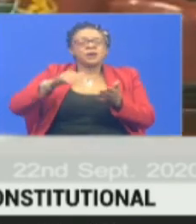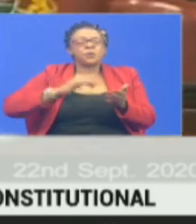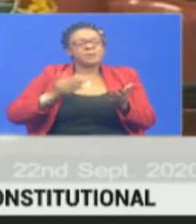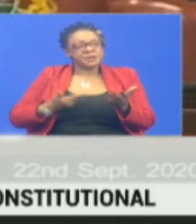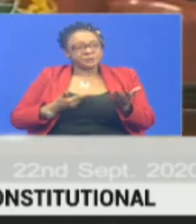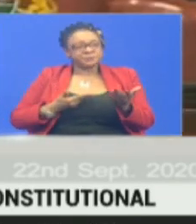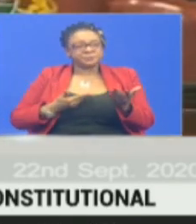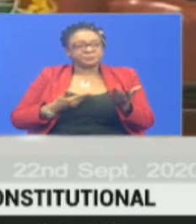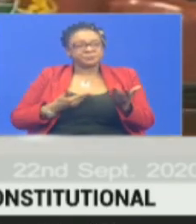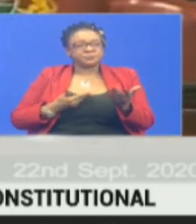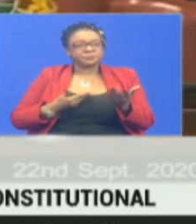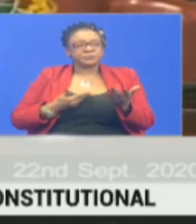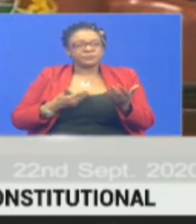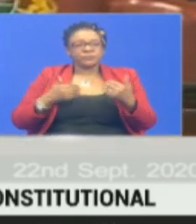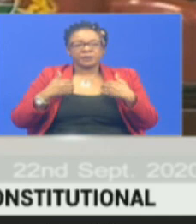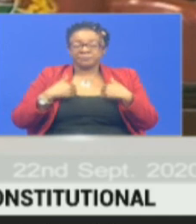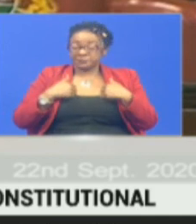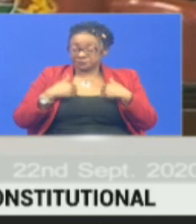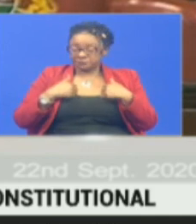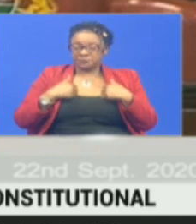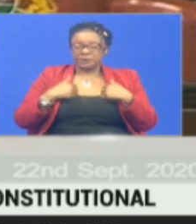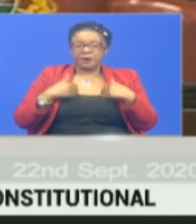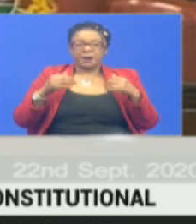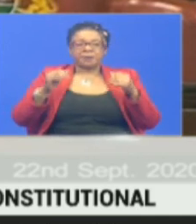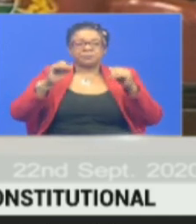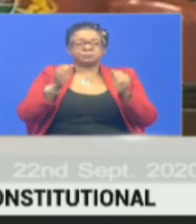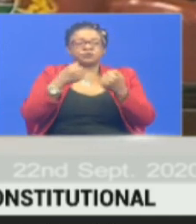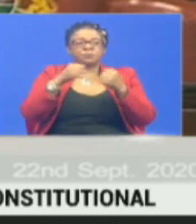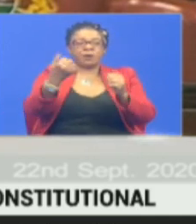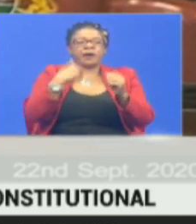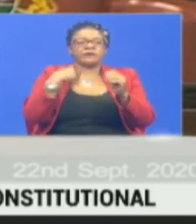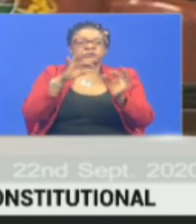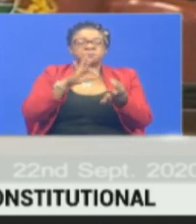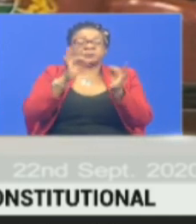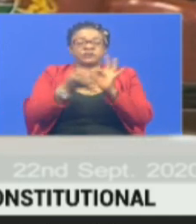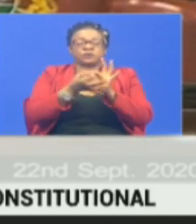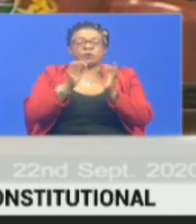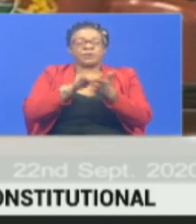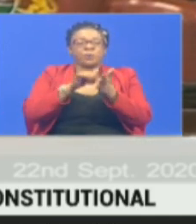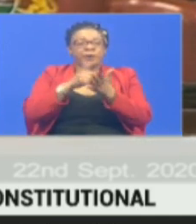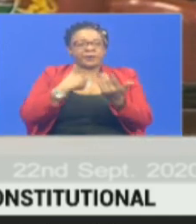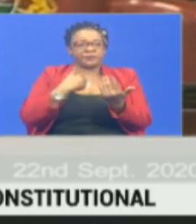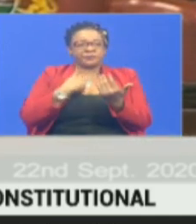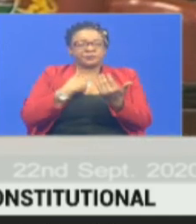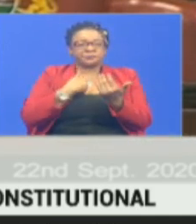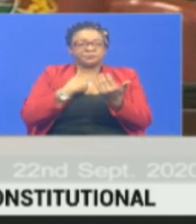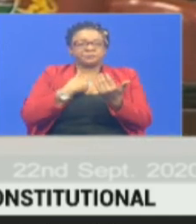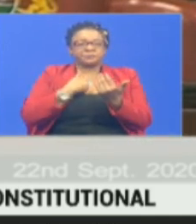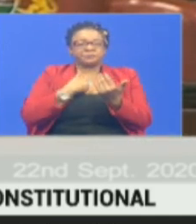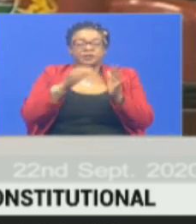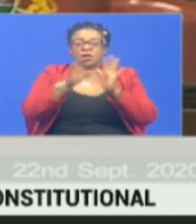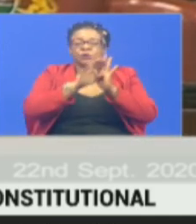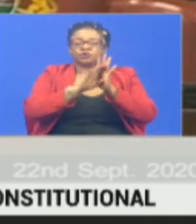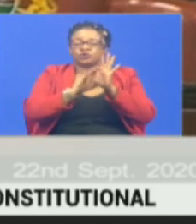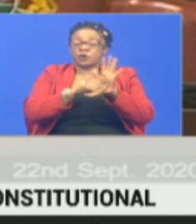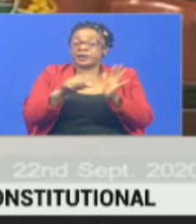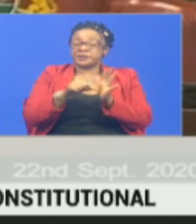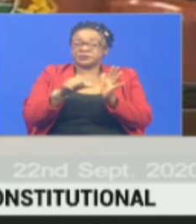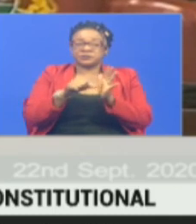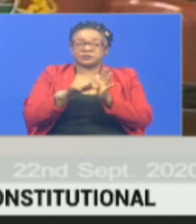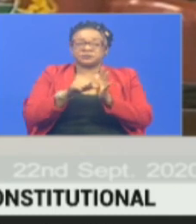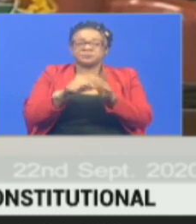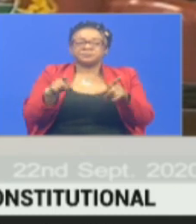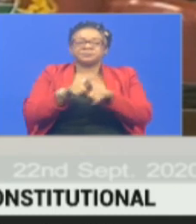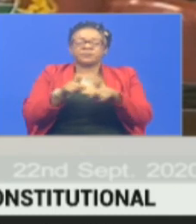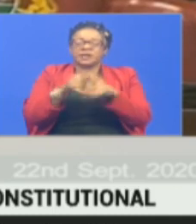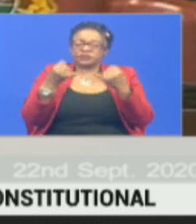I'm unable to agree with an interpretation that would precipitate a bigger constitutional crisis while trying to